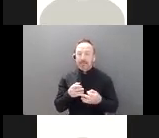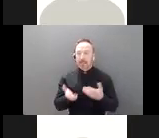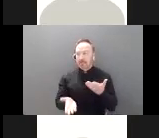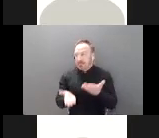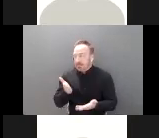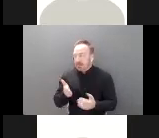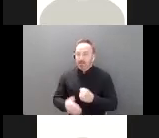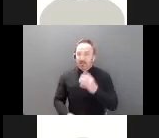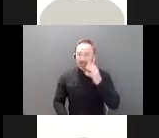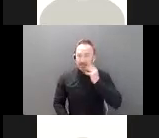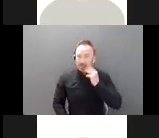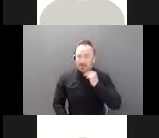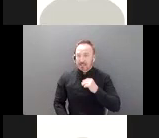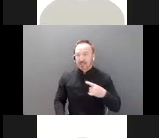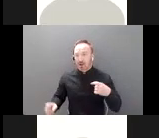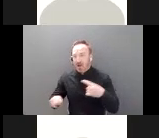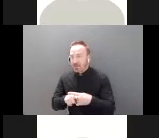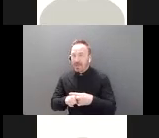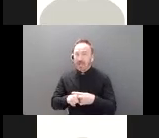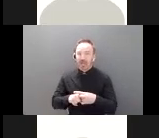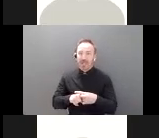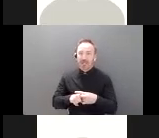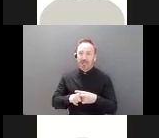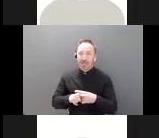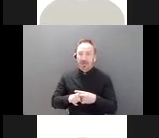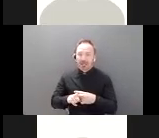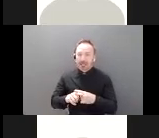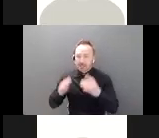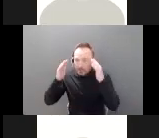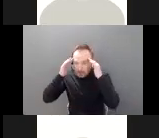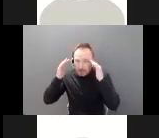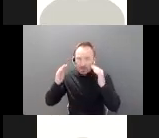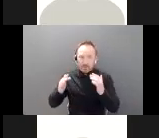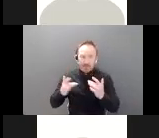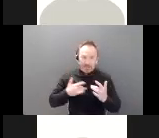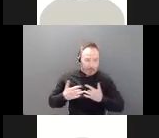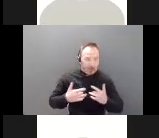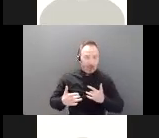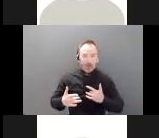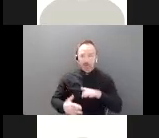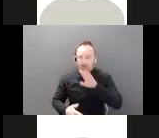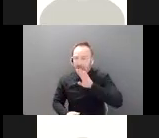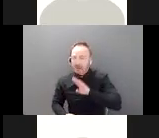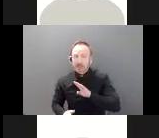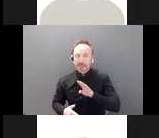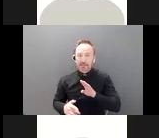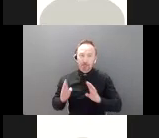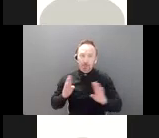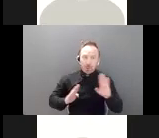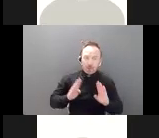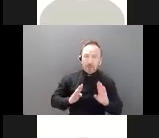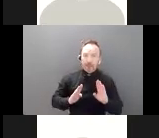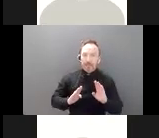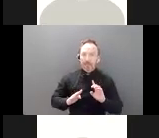and dispute. So another nice part about mediation that's not on this